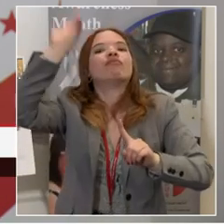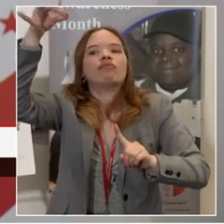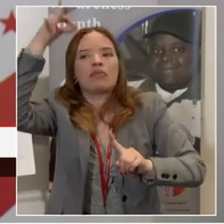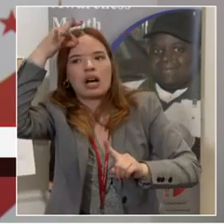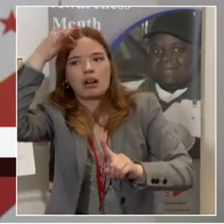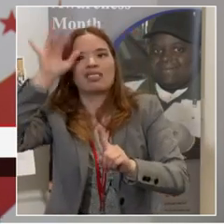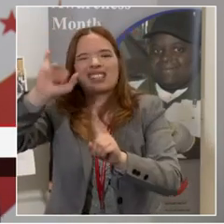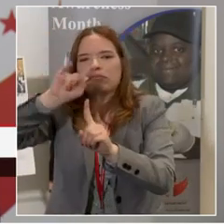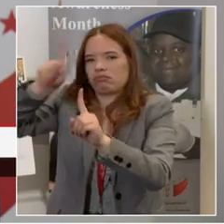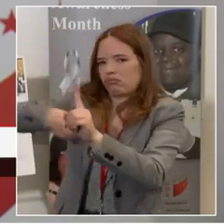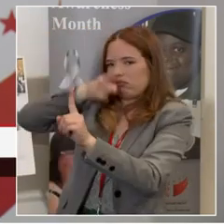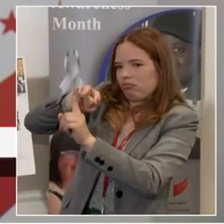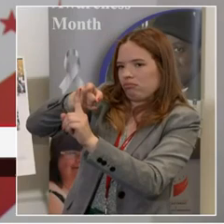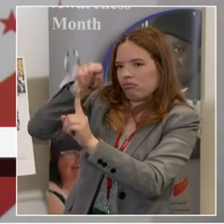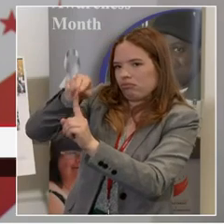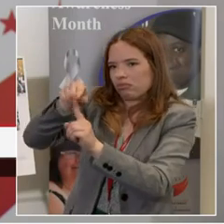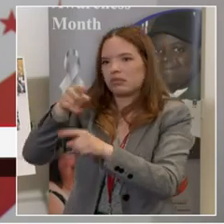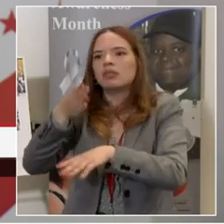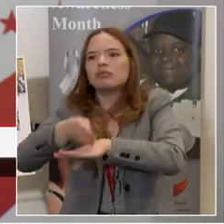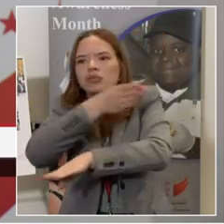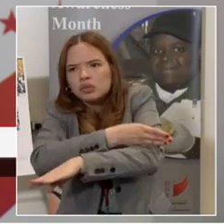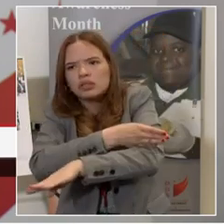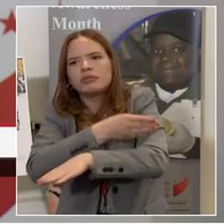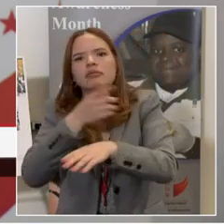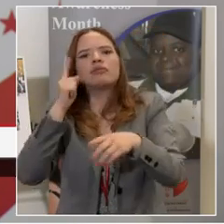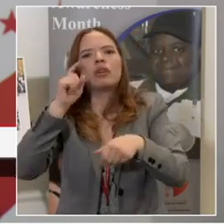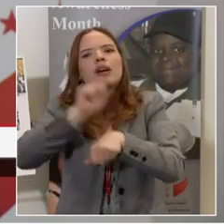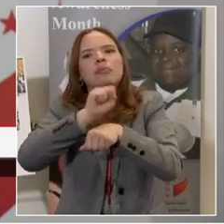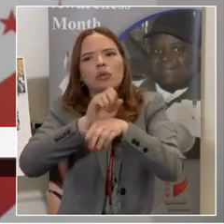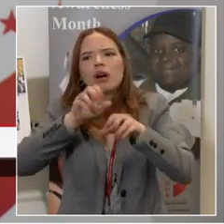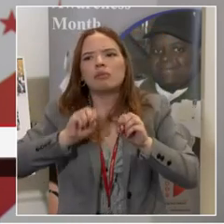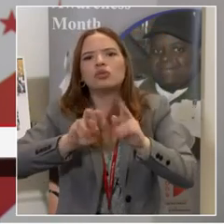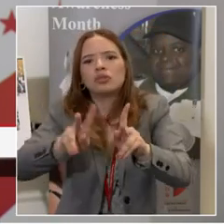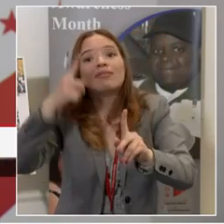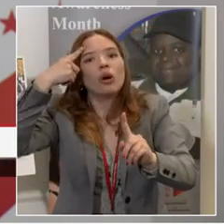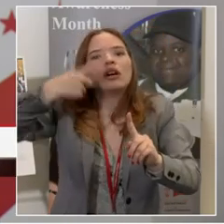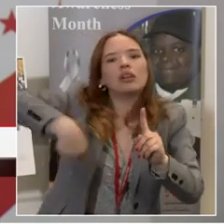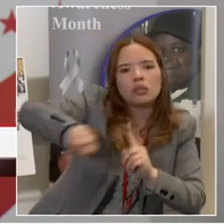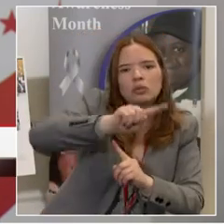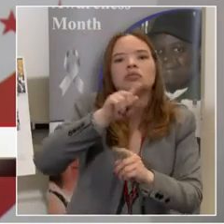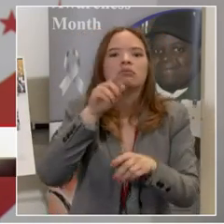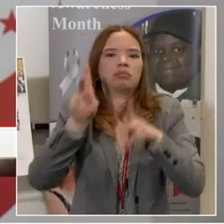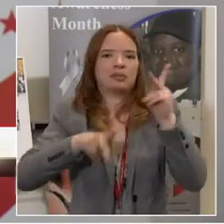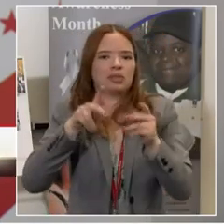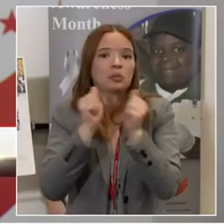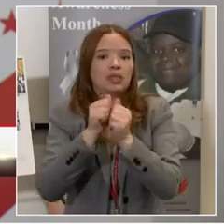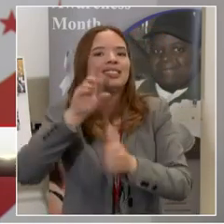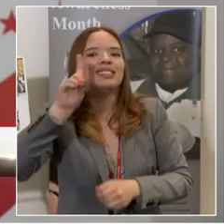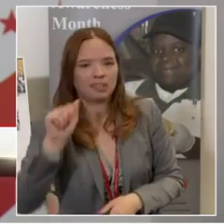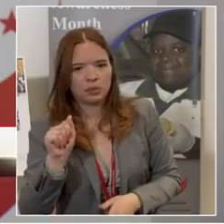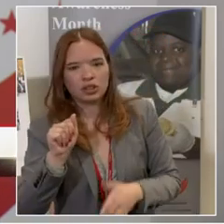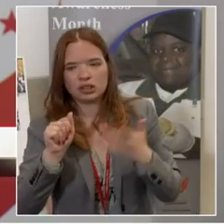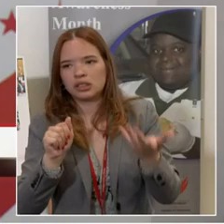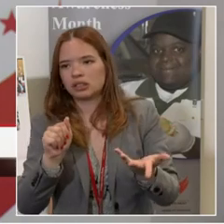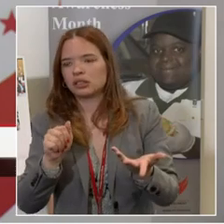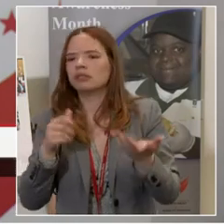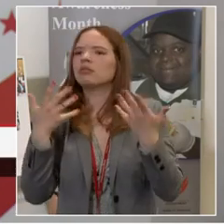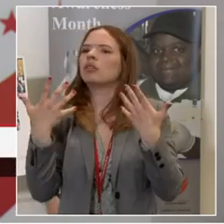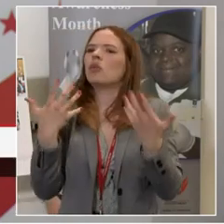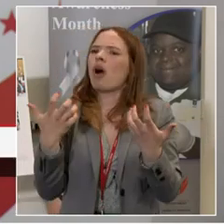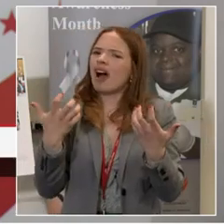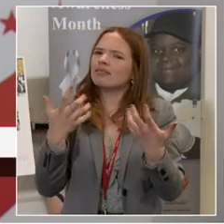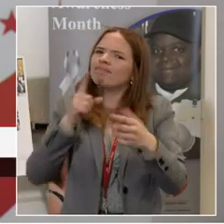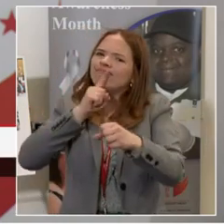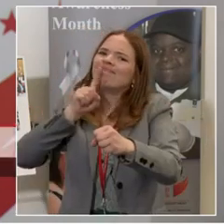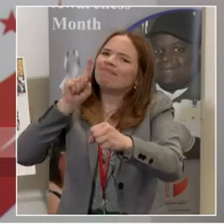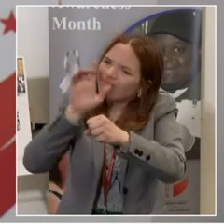employment opportunities for people with disabilities. We are committed to making sure that all of our residents have the resources